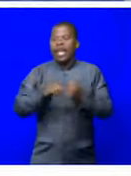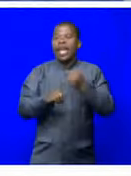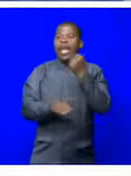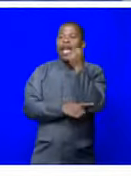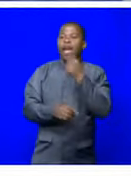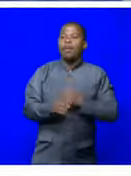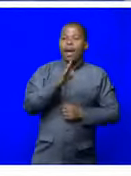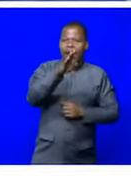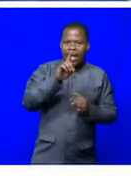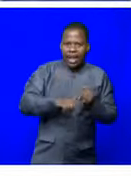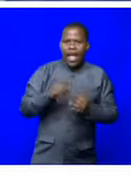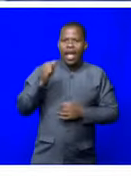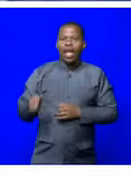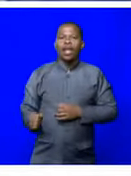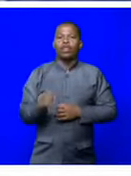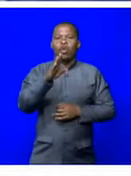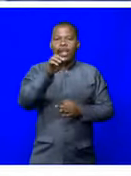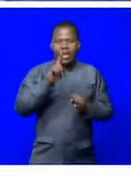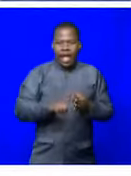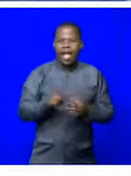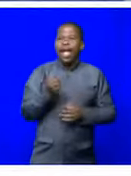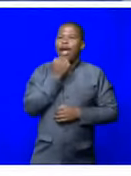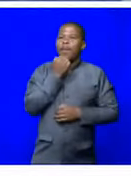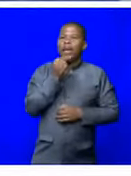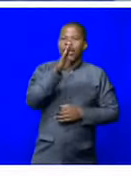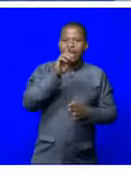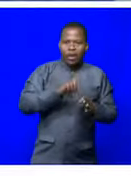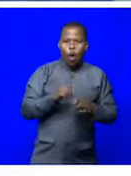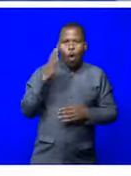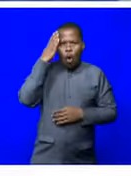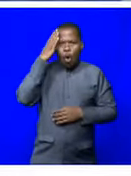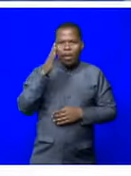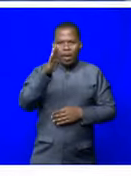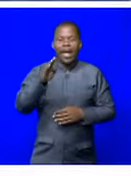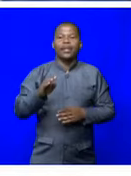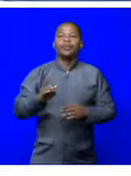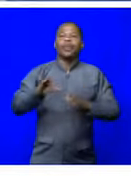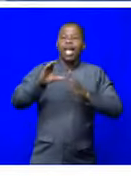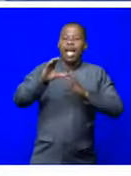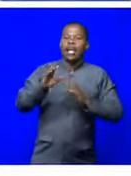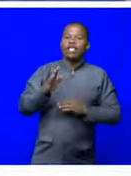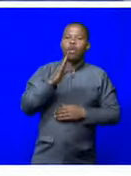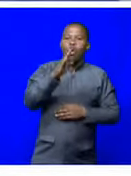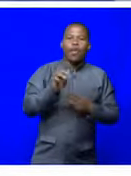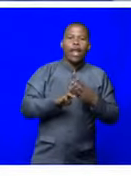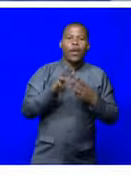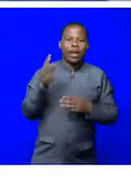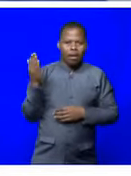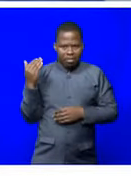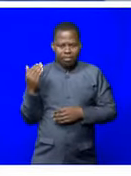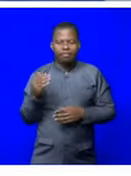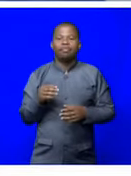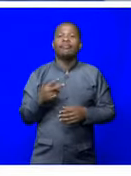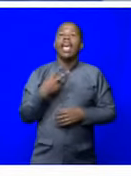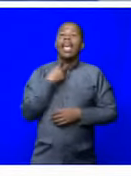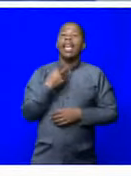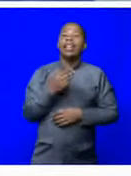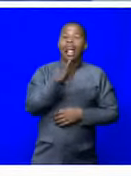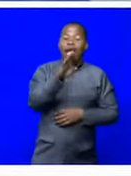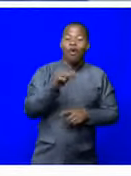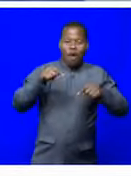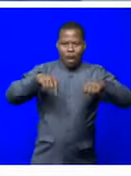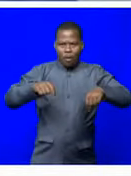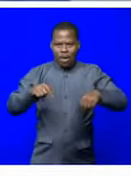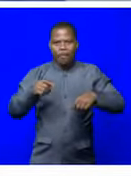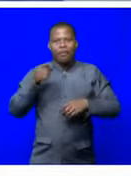sesivakashile eGable sesivakashile kaManzini eBig Bend esimunye besikhona khona kuleli biki lelipelile enhlangano. Namuhla